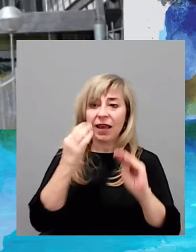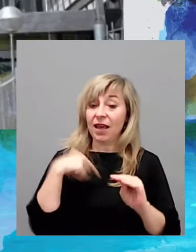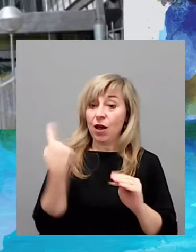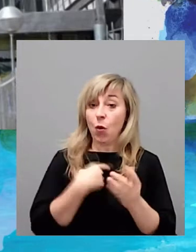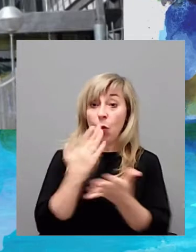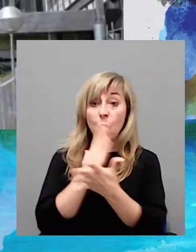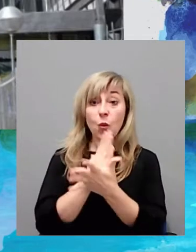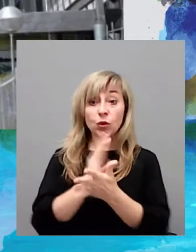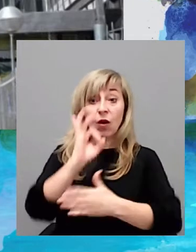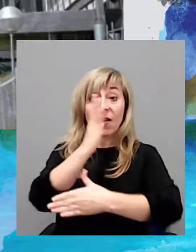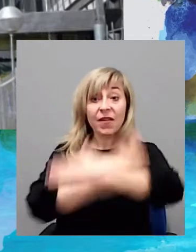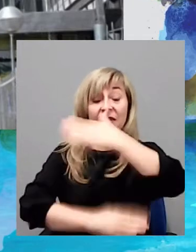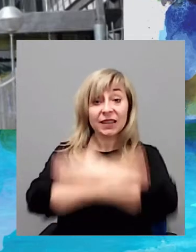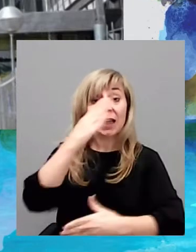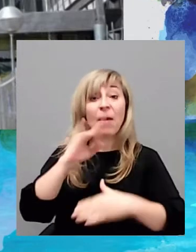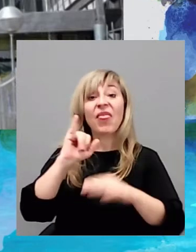increasingly